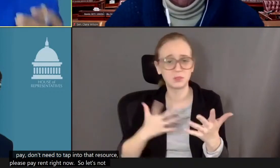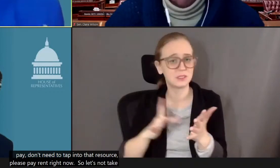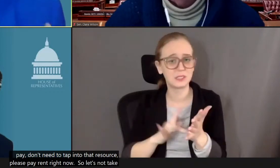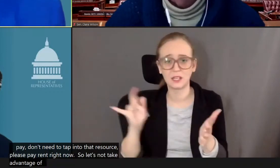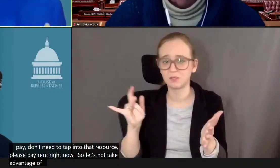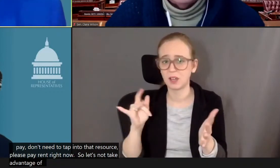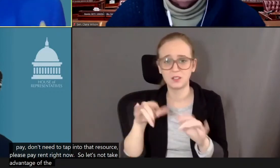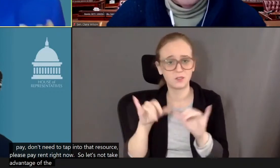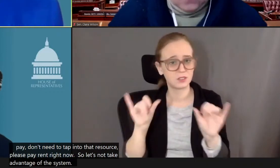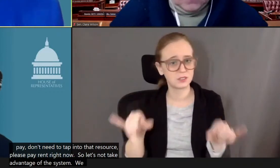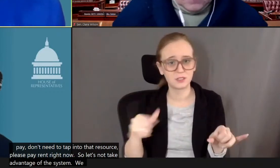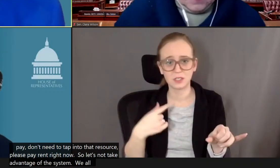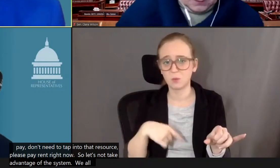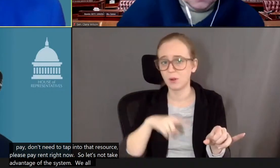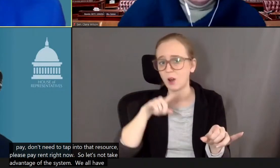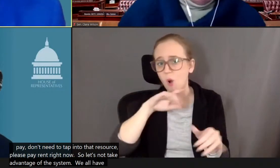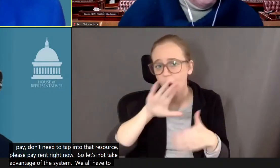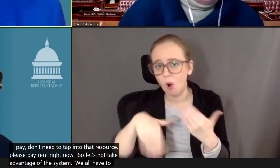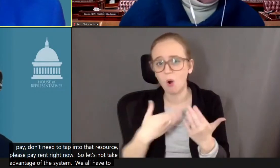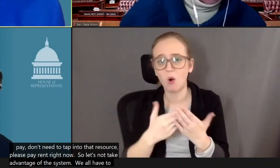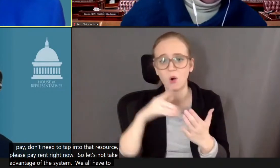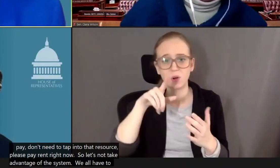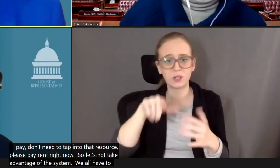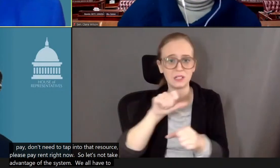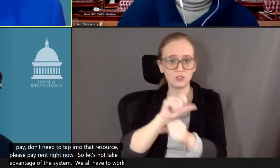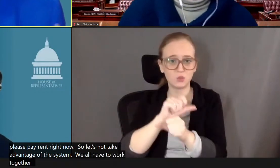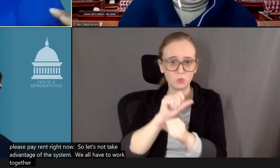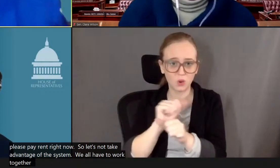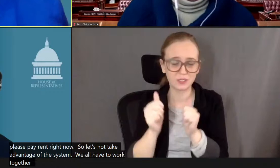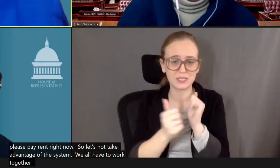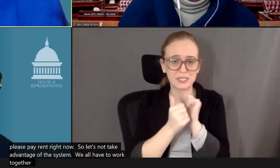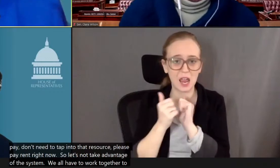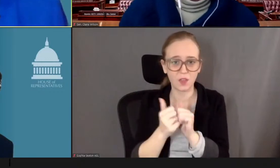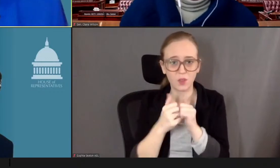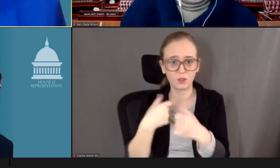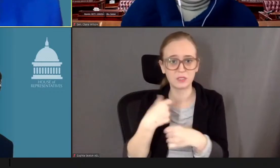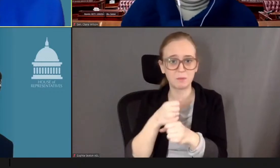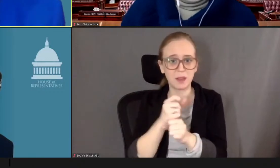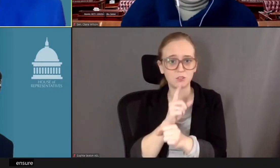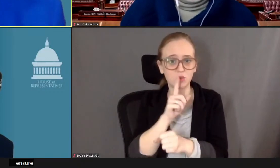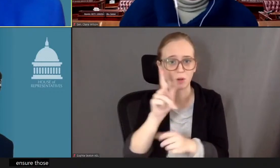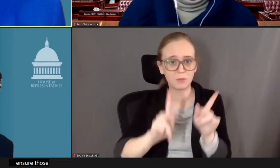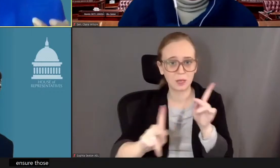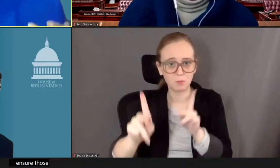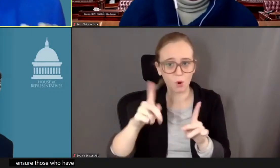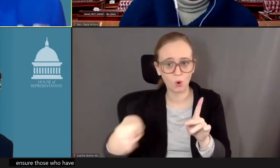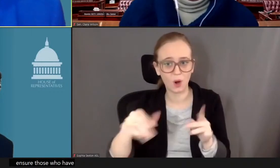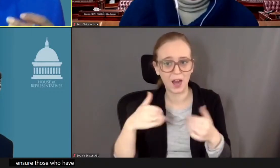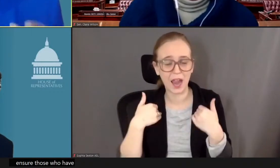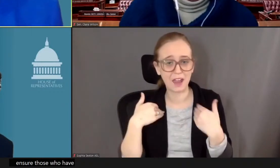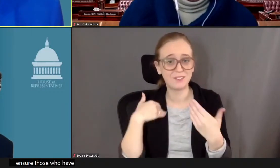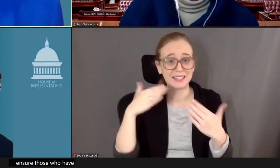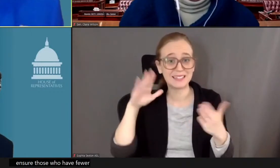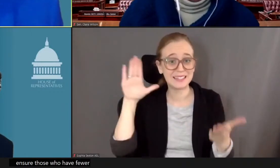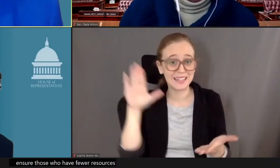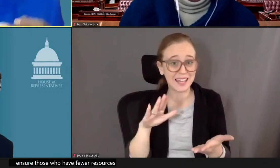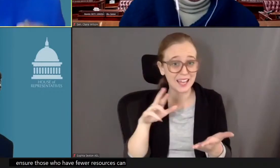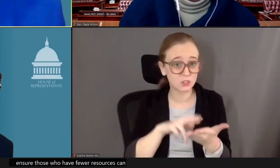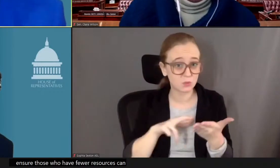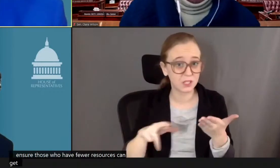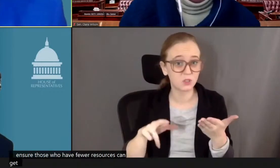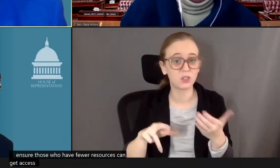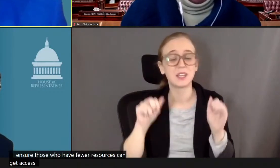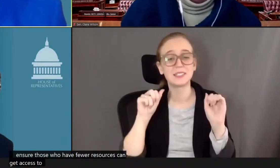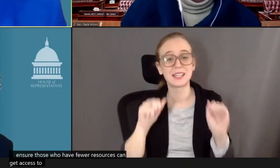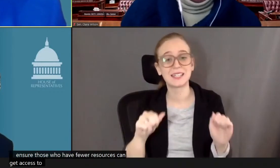We all have to work together to ensure those who have fewer resources can get access to the resources